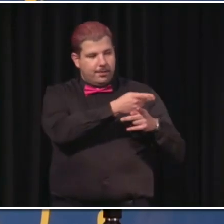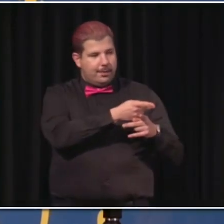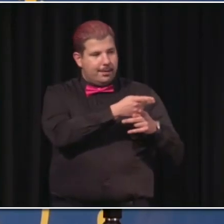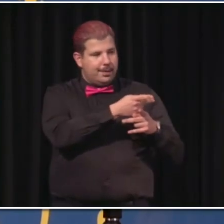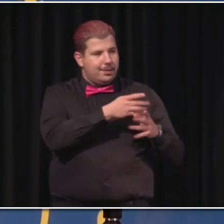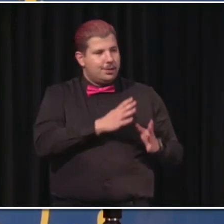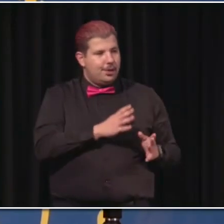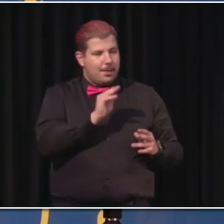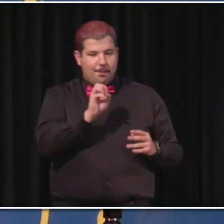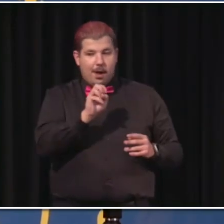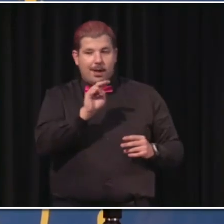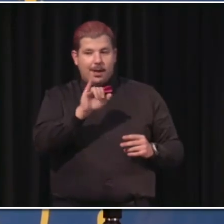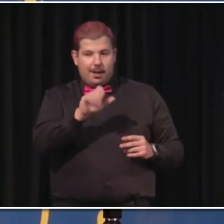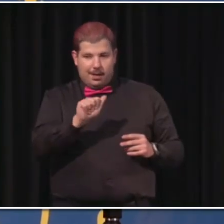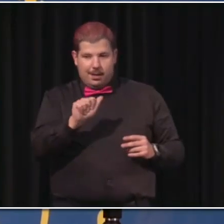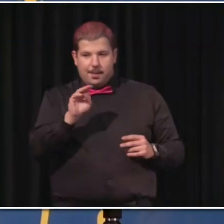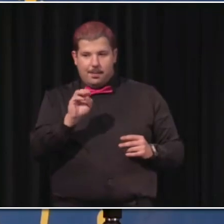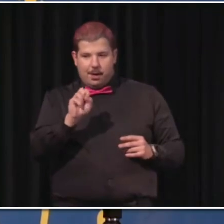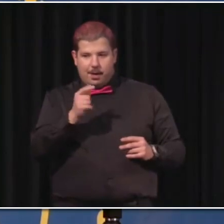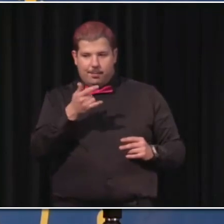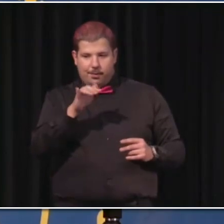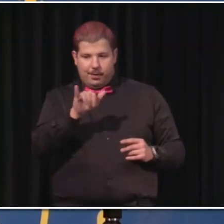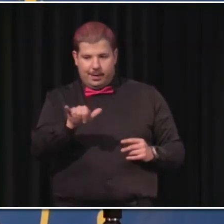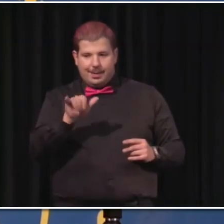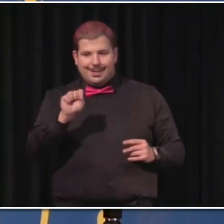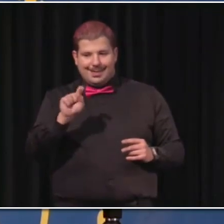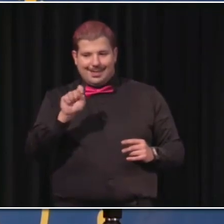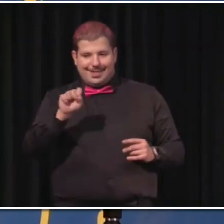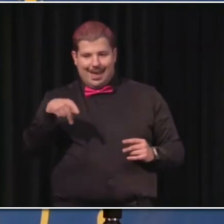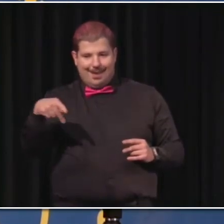Monica Montgomery Stepp.